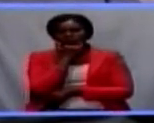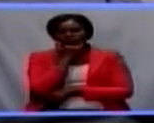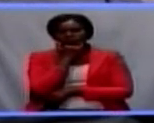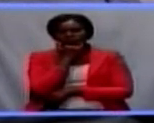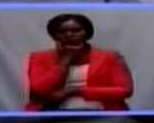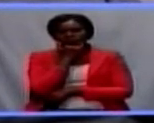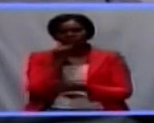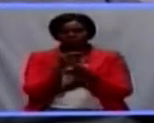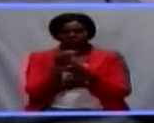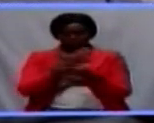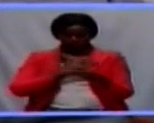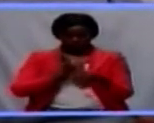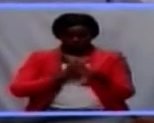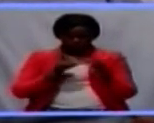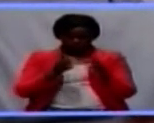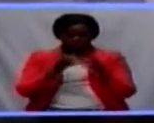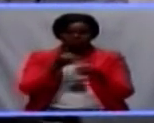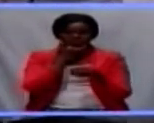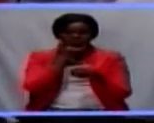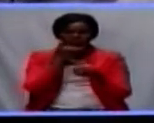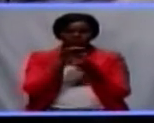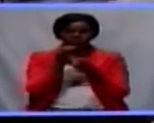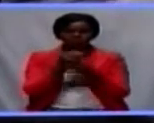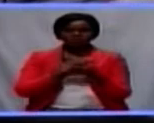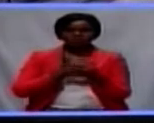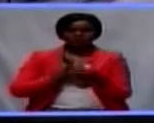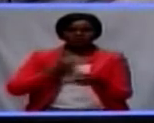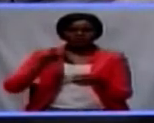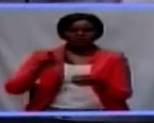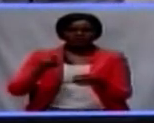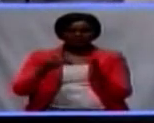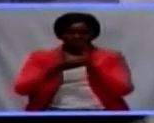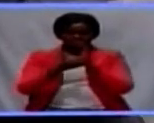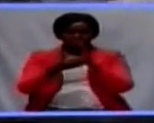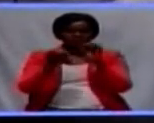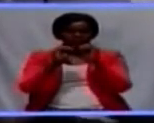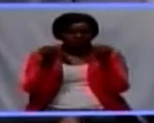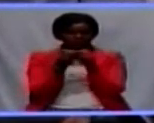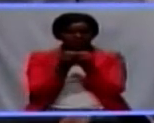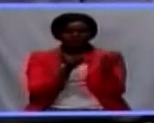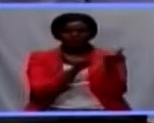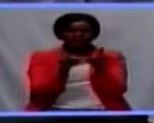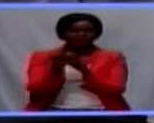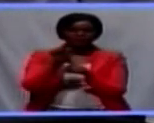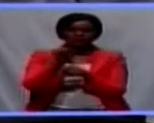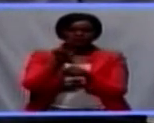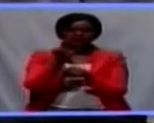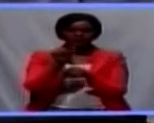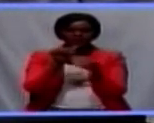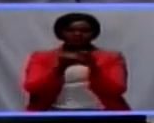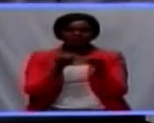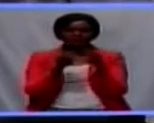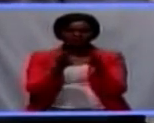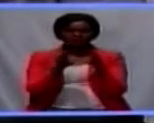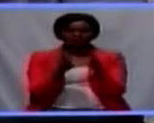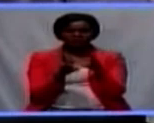in a wrong direction, or I'm leading an organization as sensitive as ZRA in a wrong direction, and I